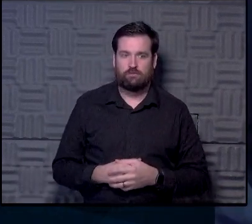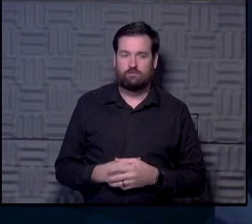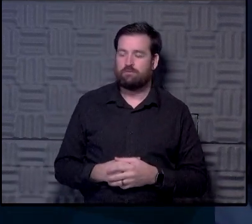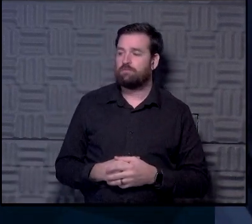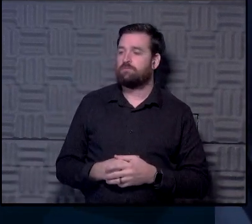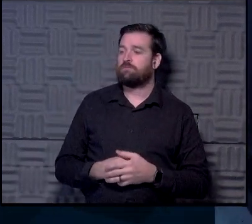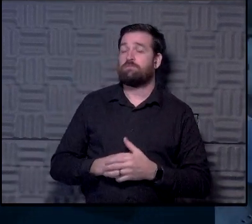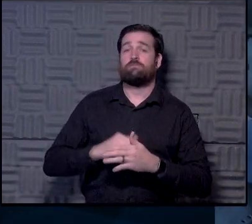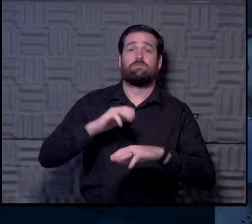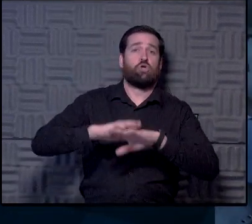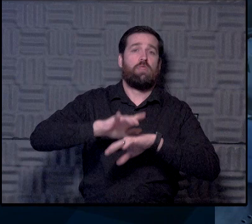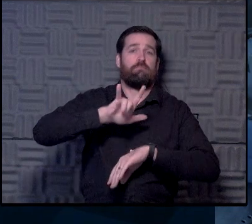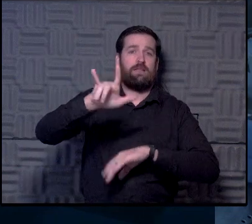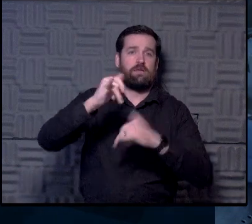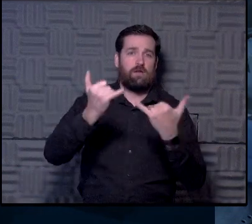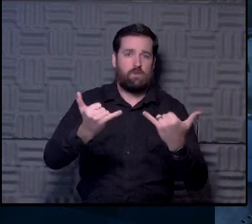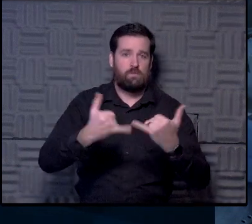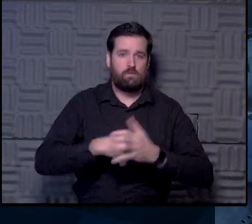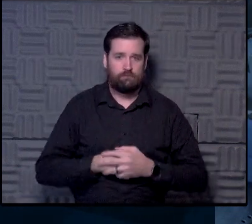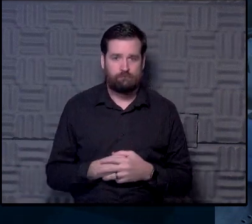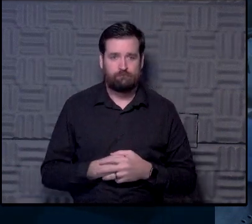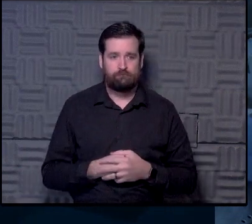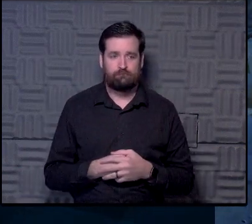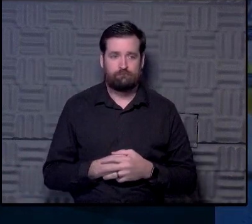We're on the plane now.